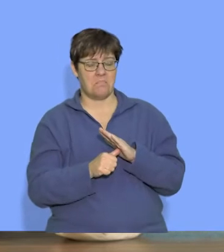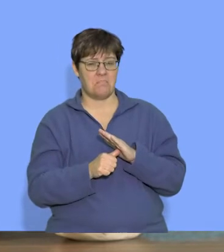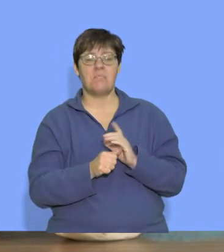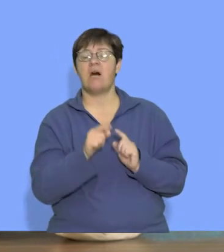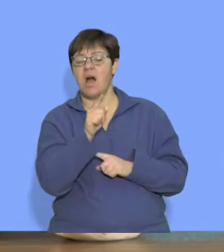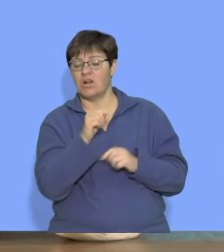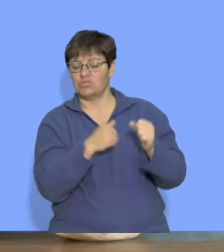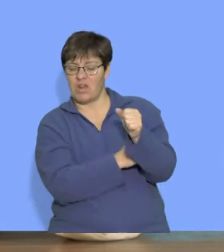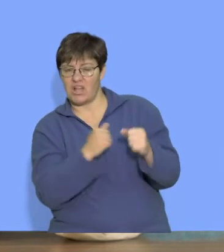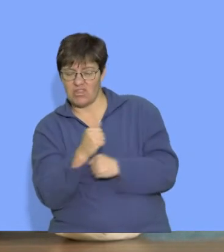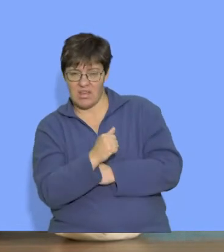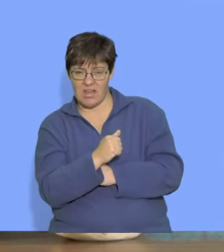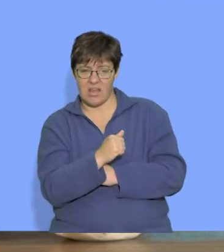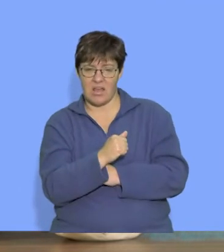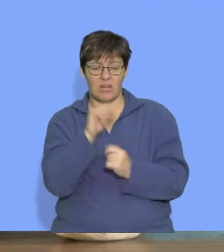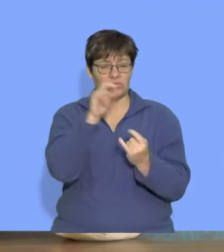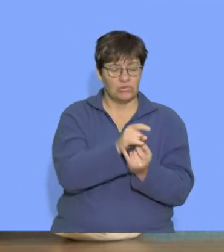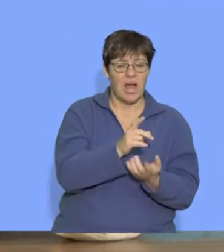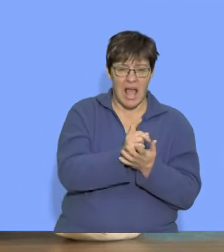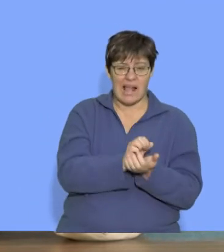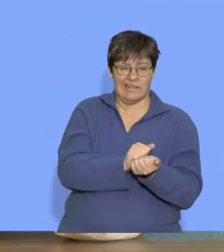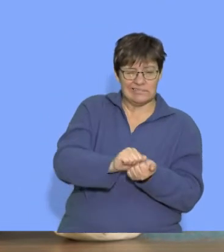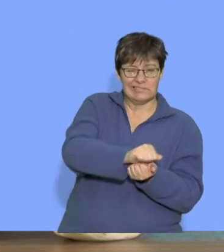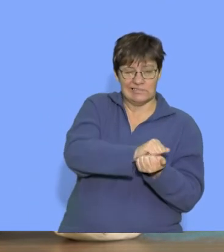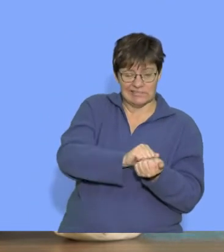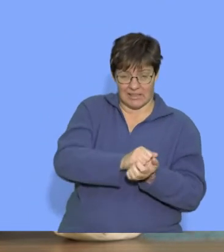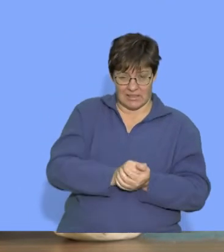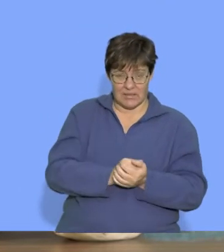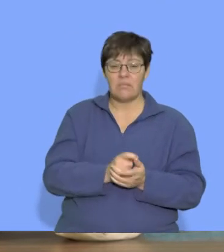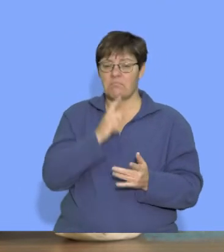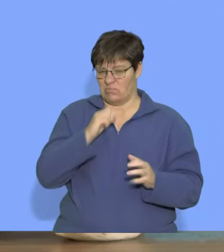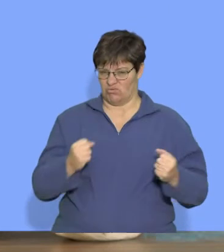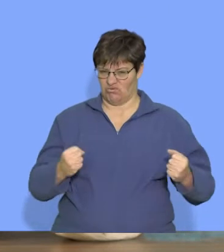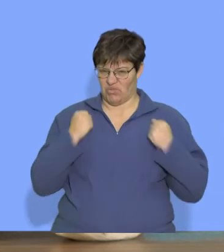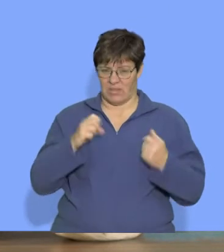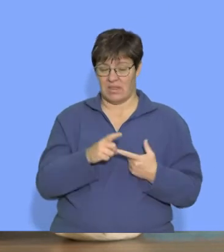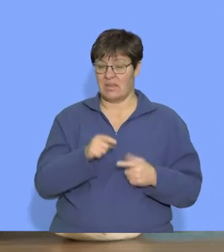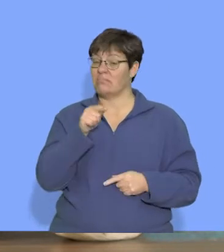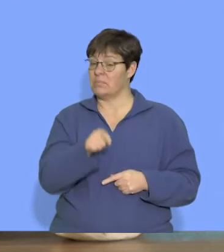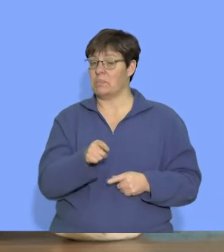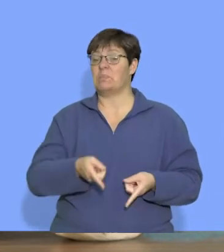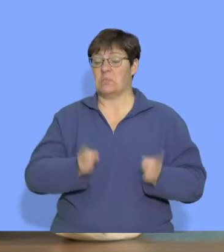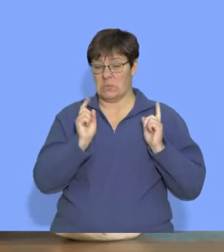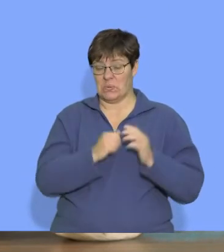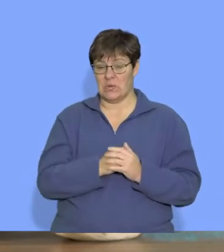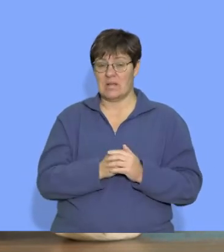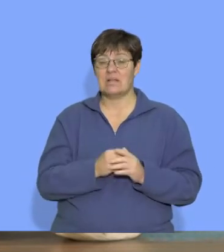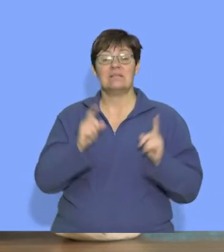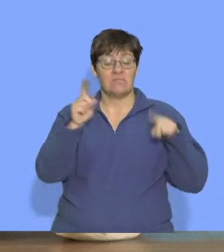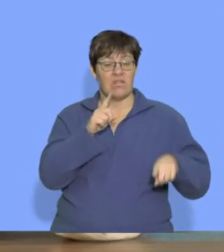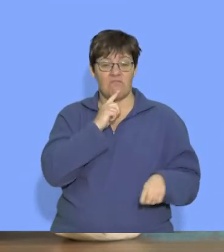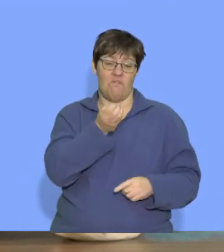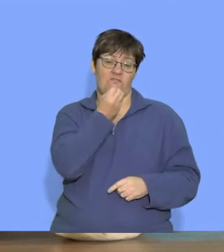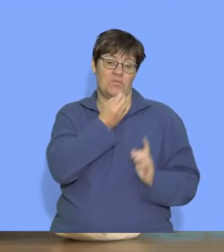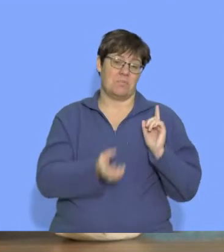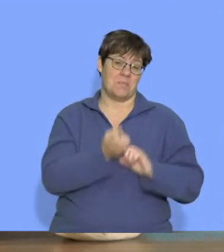their jaw structure and by grinding their teeth. Again, a sign of strength and especially important for their